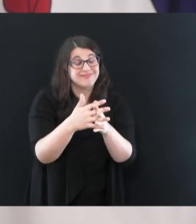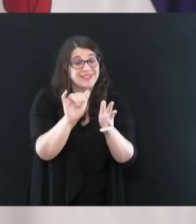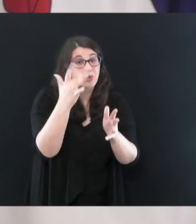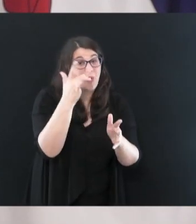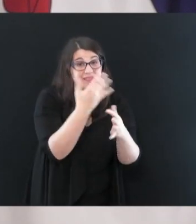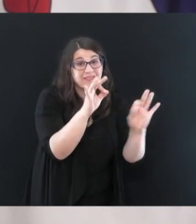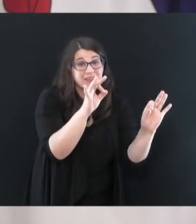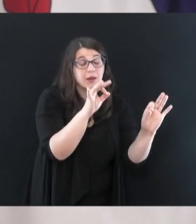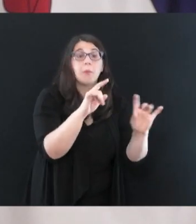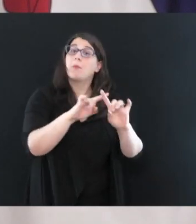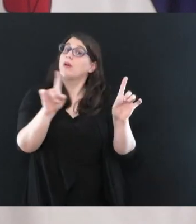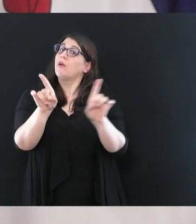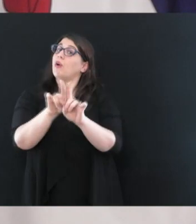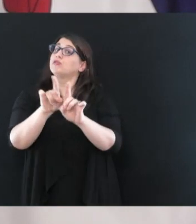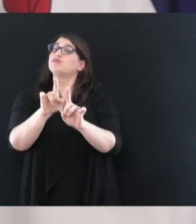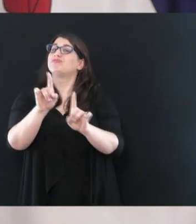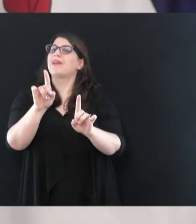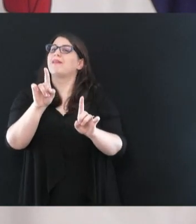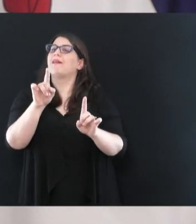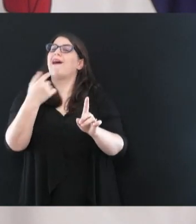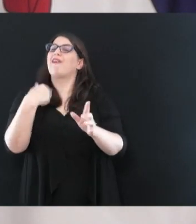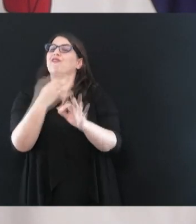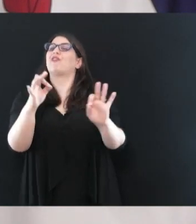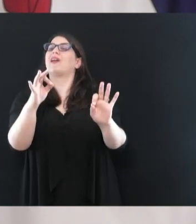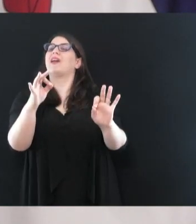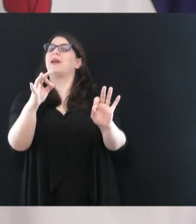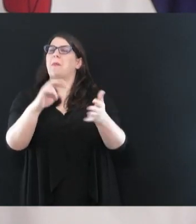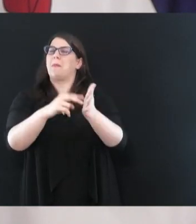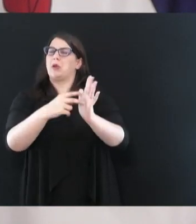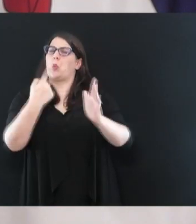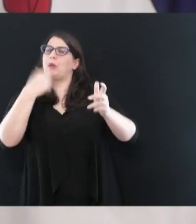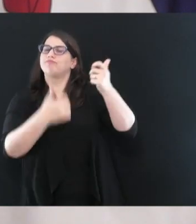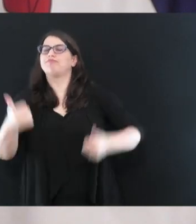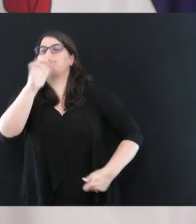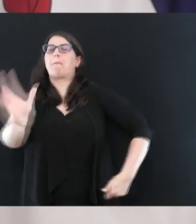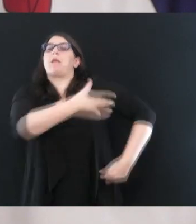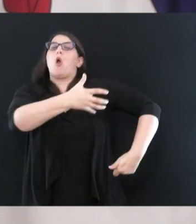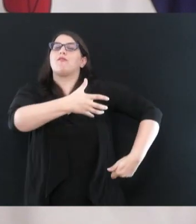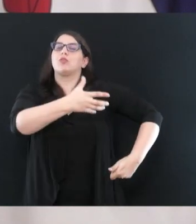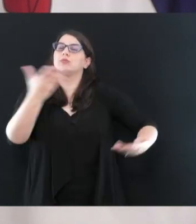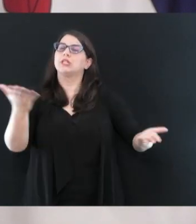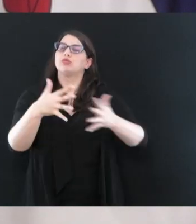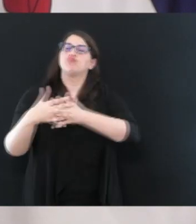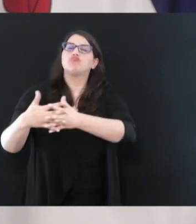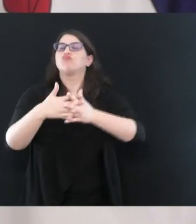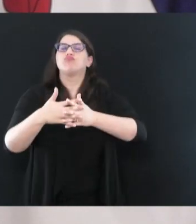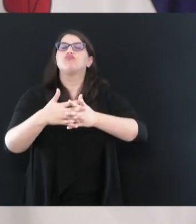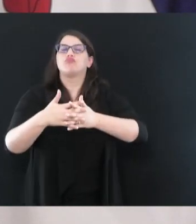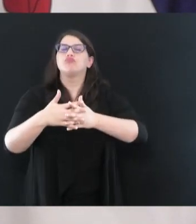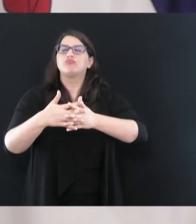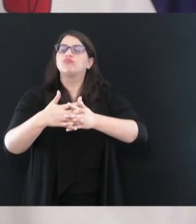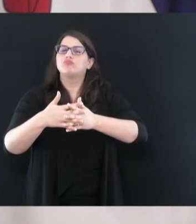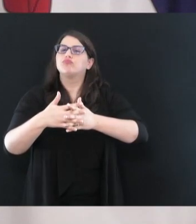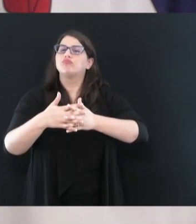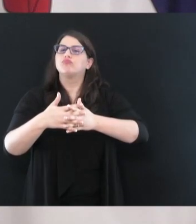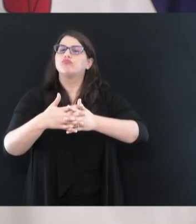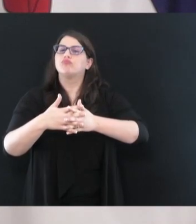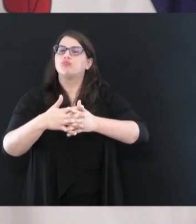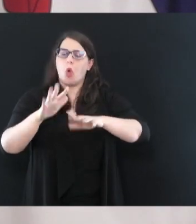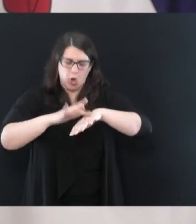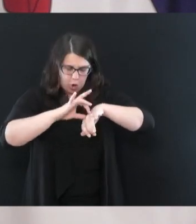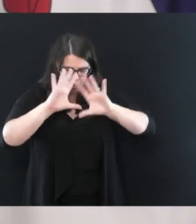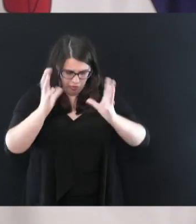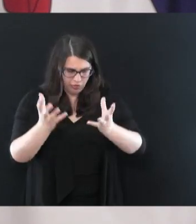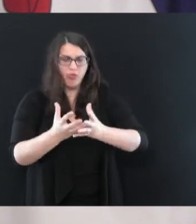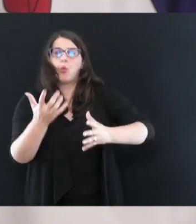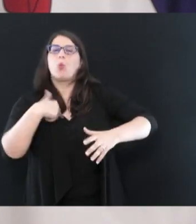earth. It is also why our freedoms have made us the engine that